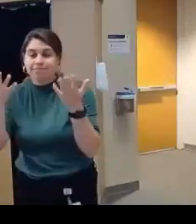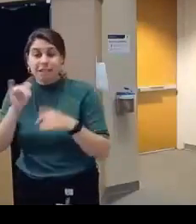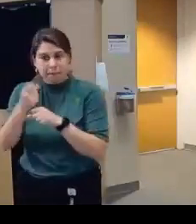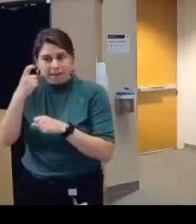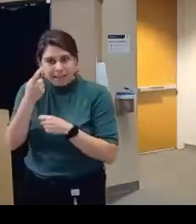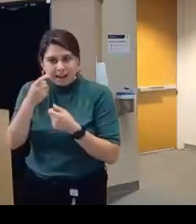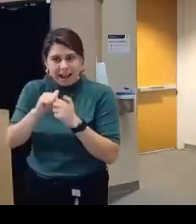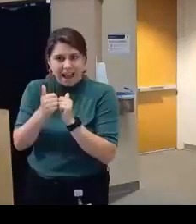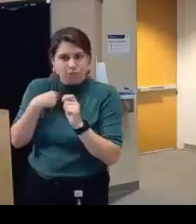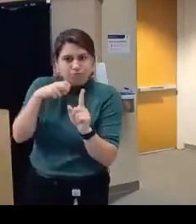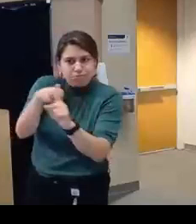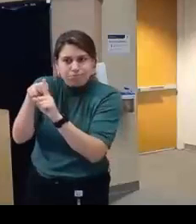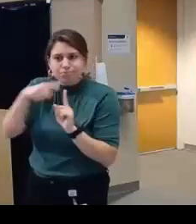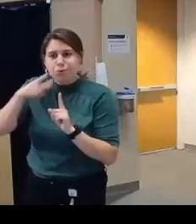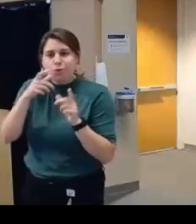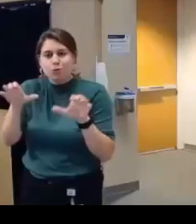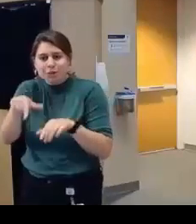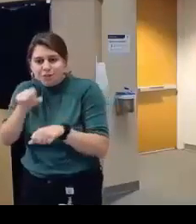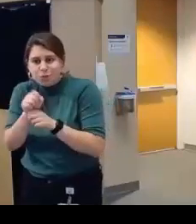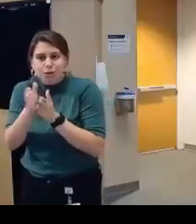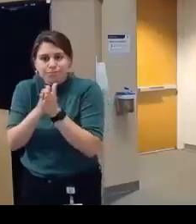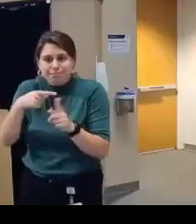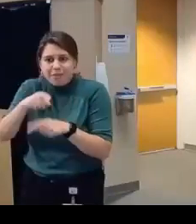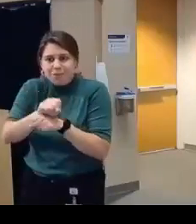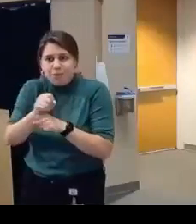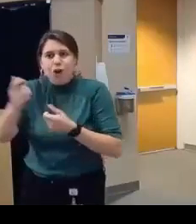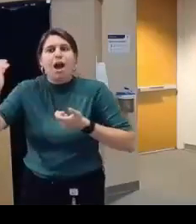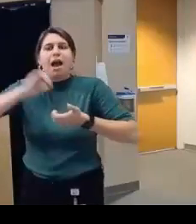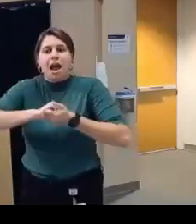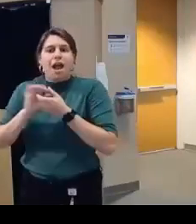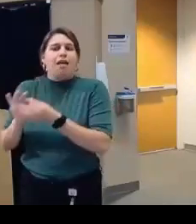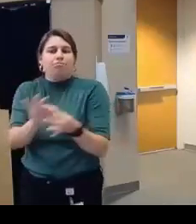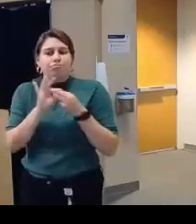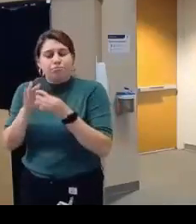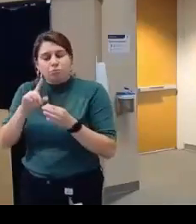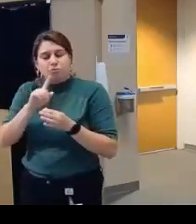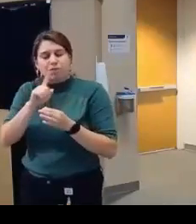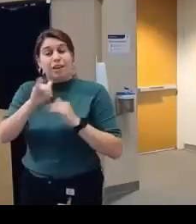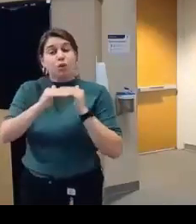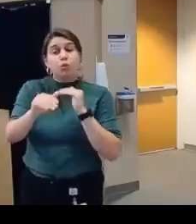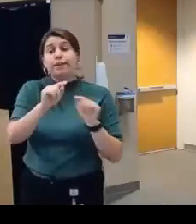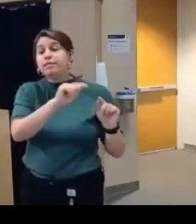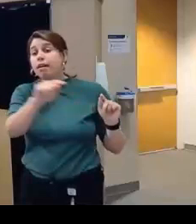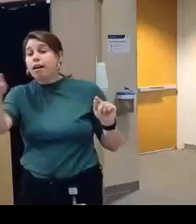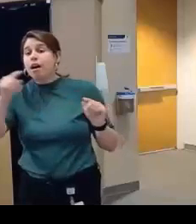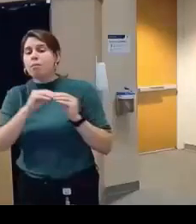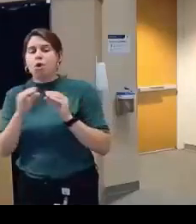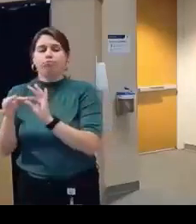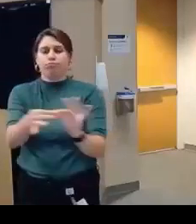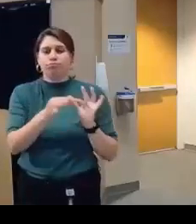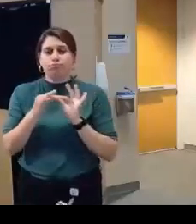find the people who are doing this work and who are interested in doing this work and really collaborating across these units, and perhaps also developing more of